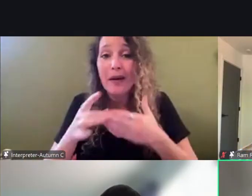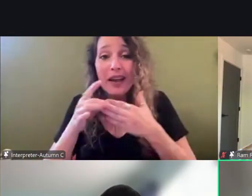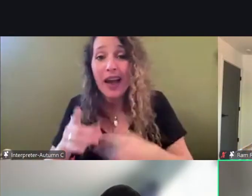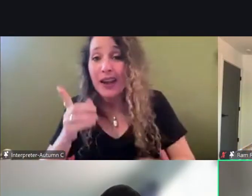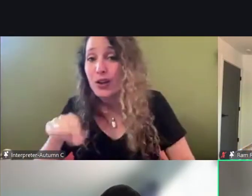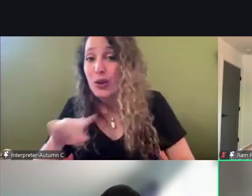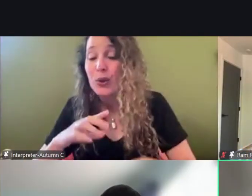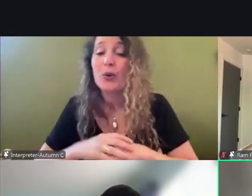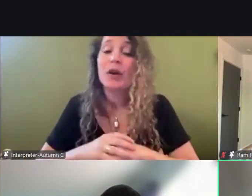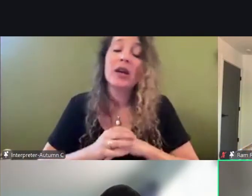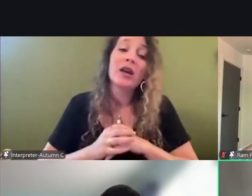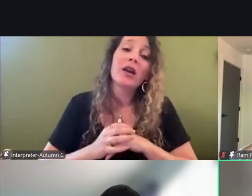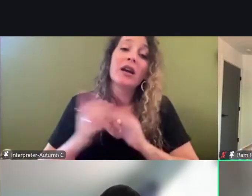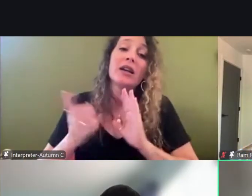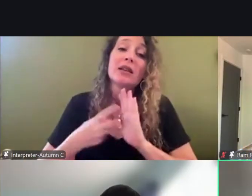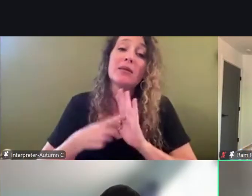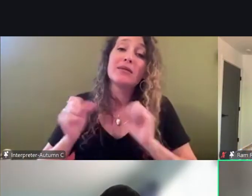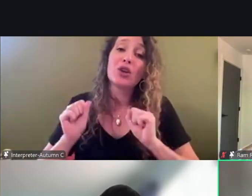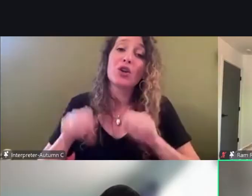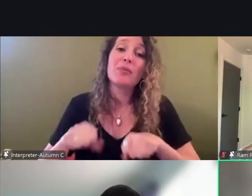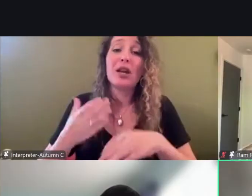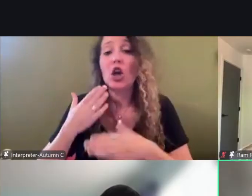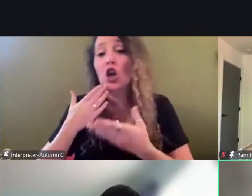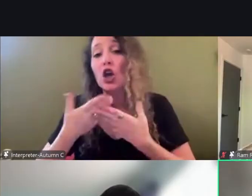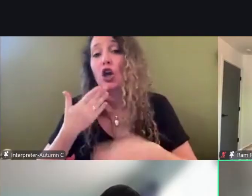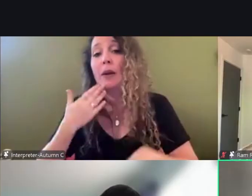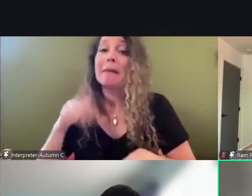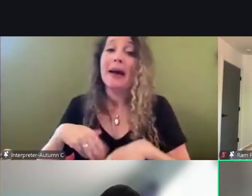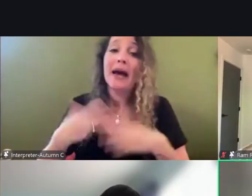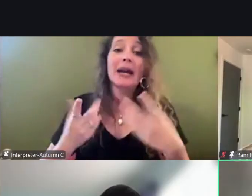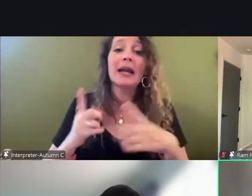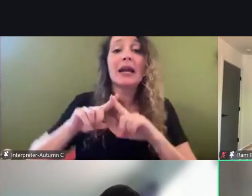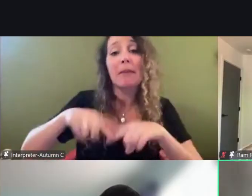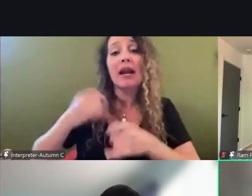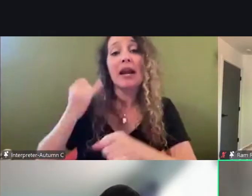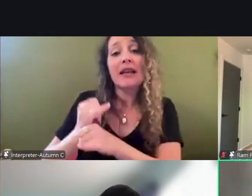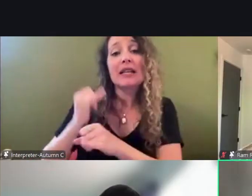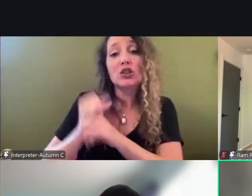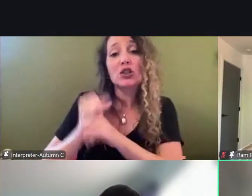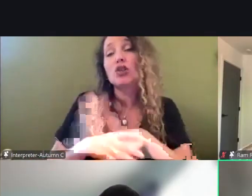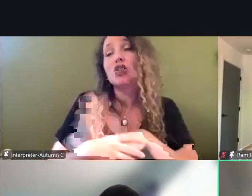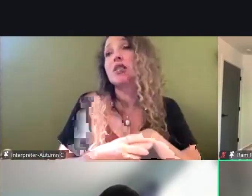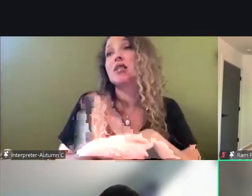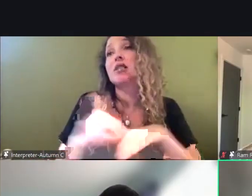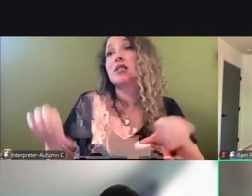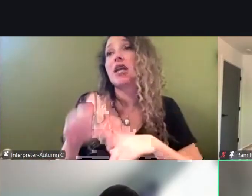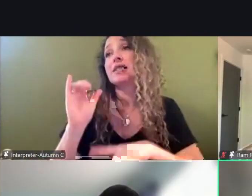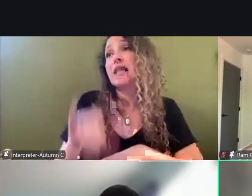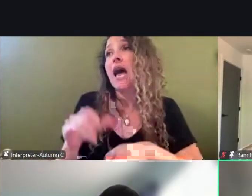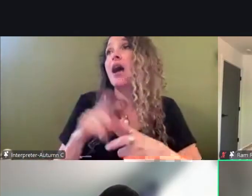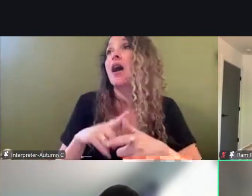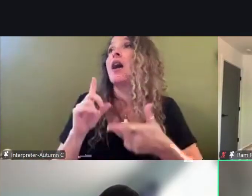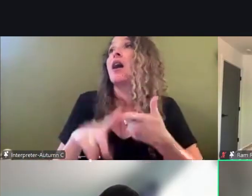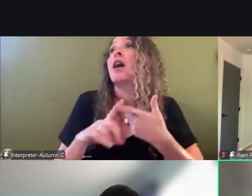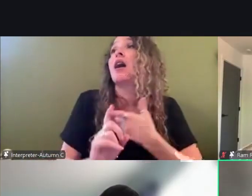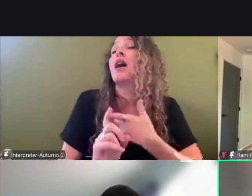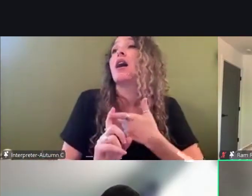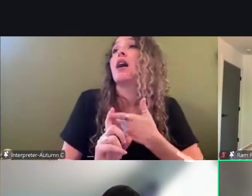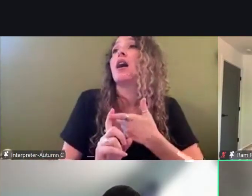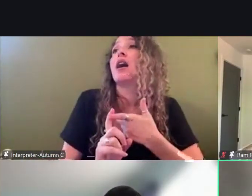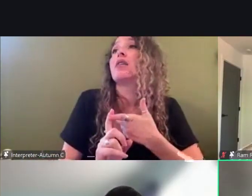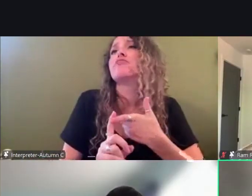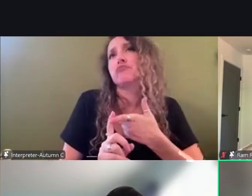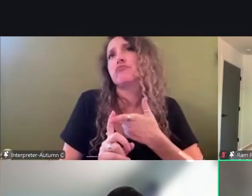Um, and sometimes that can be, good or bad depending on how the institution does that. And I will also say,